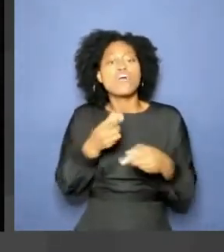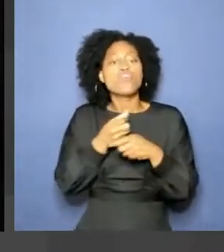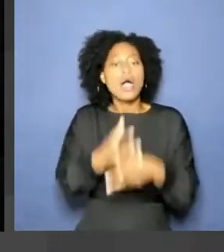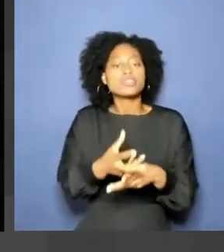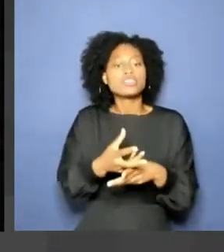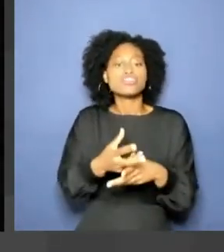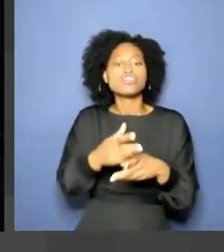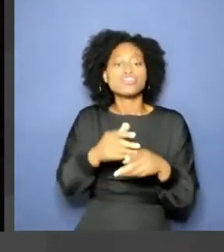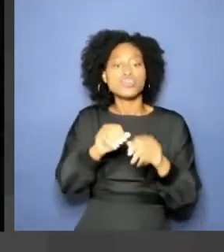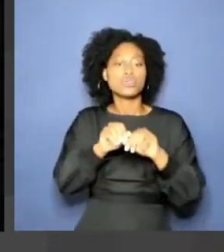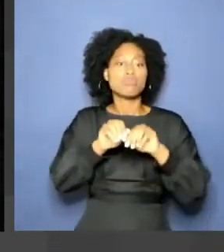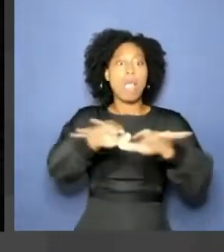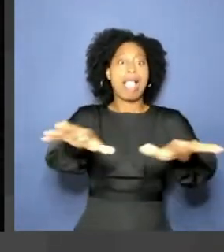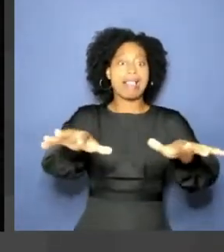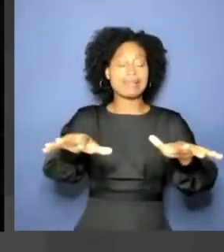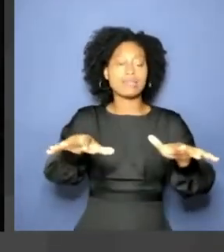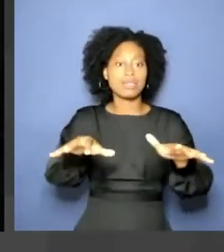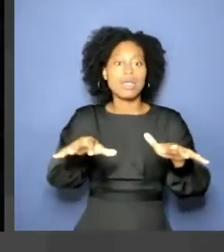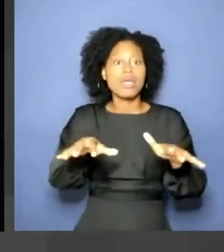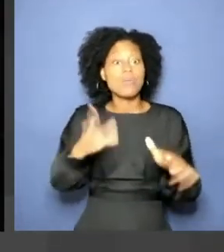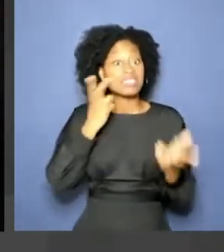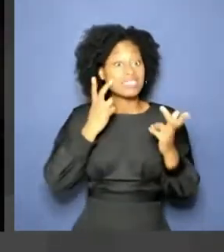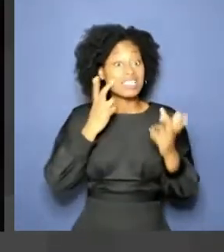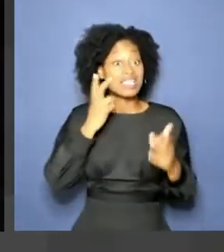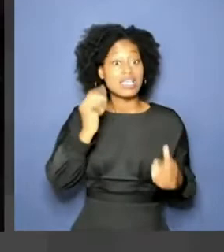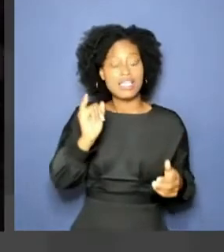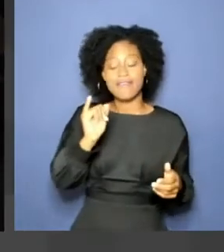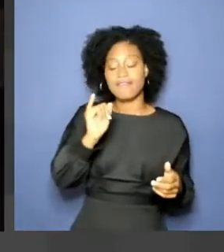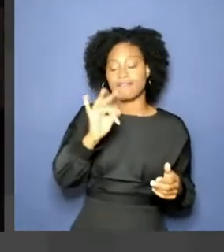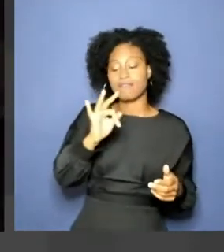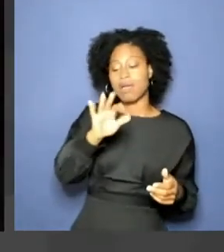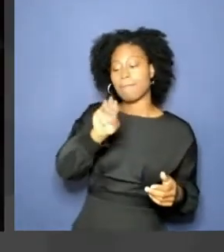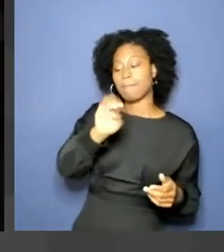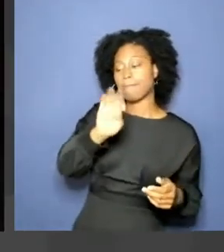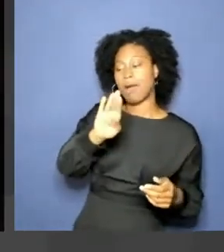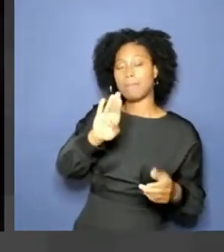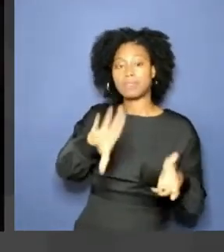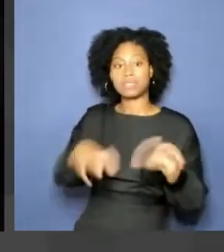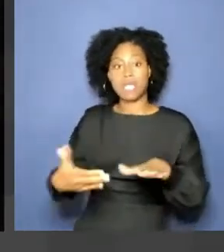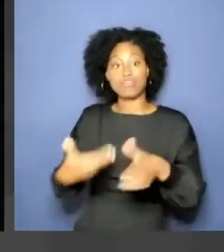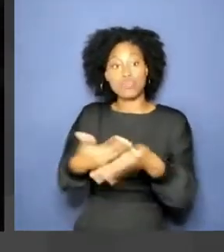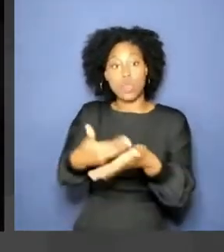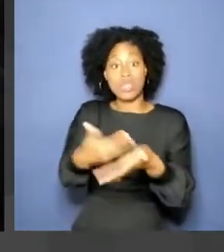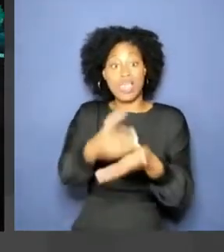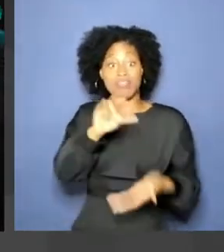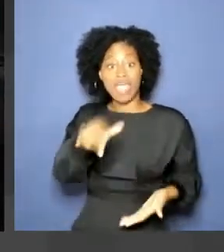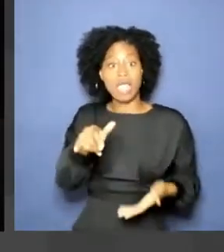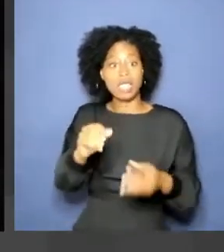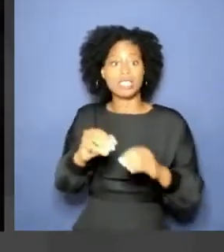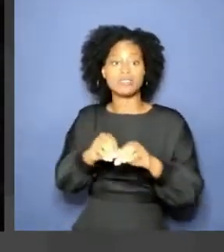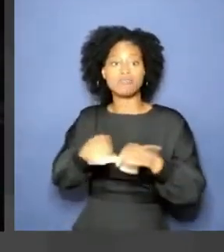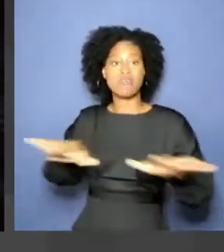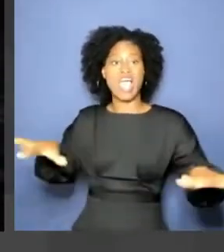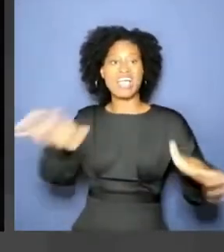As you can see here, whenever a mob dies, such as a zombie, near the Skulk catalyst, it actually spreads Skulk underneath it. And